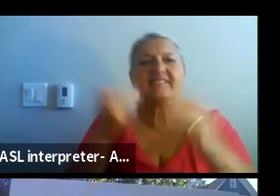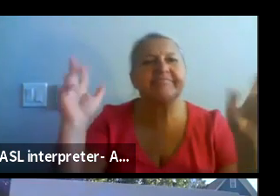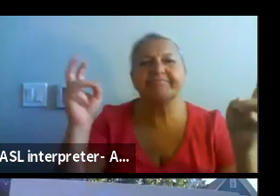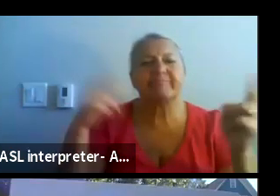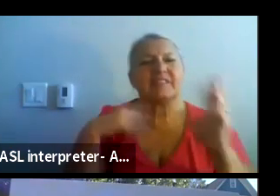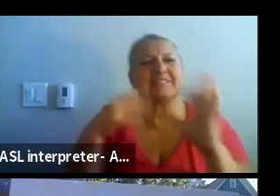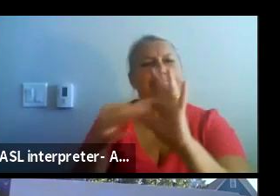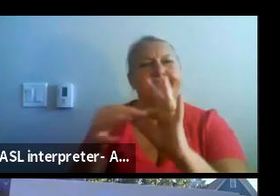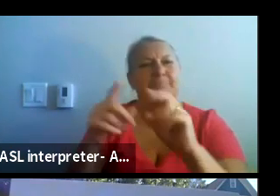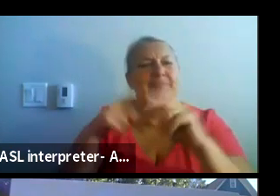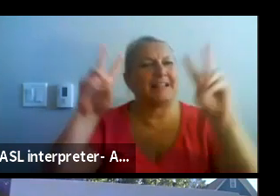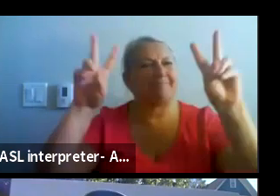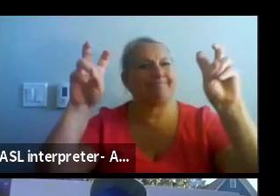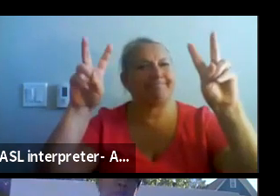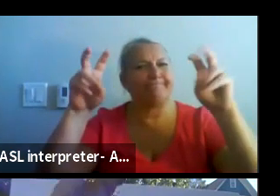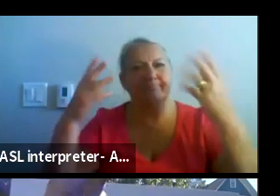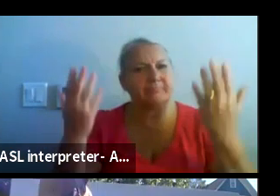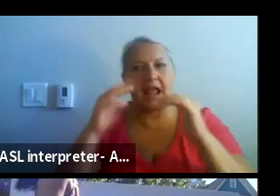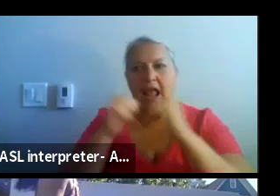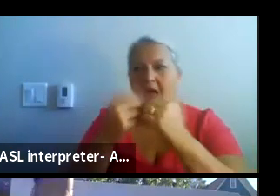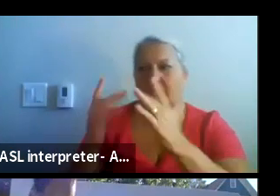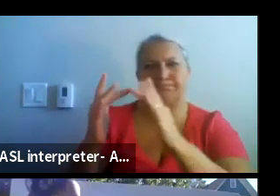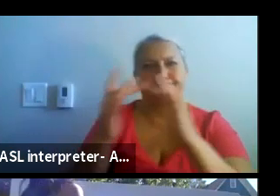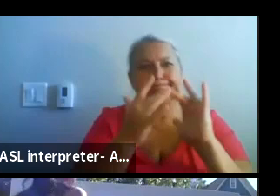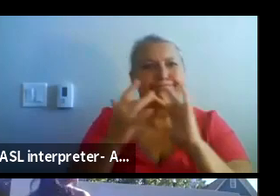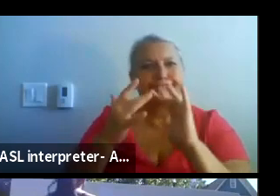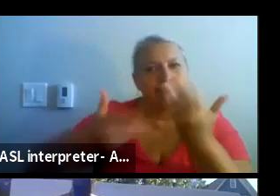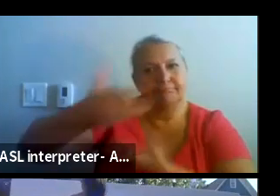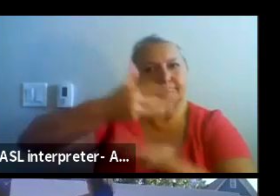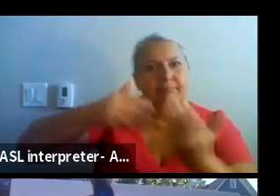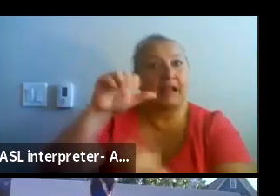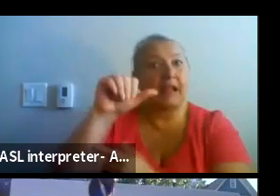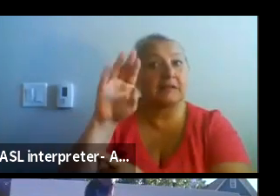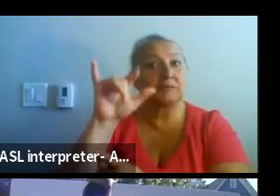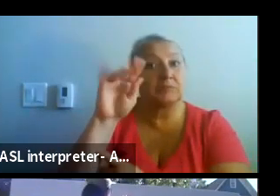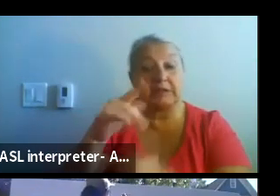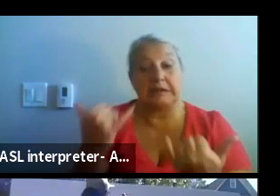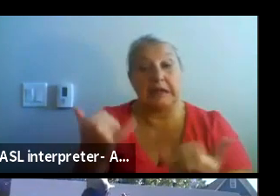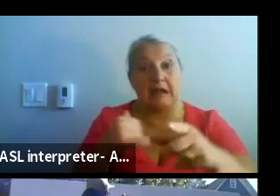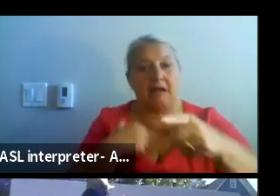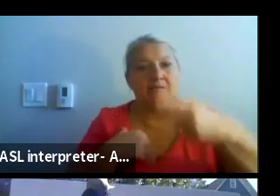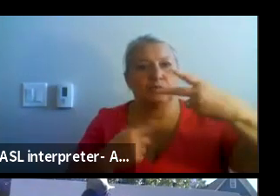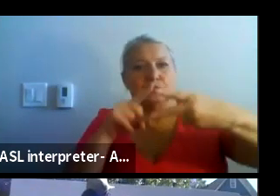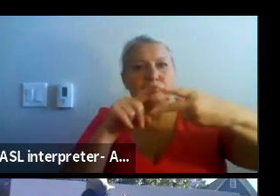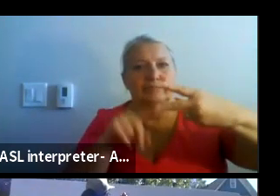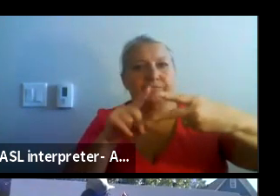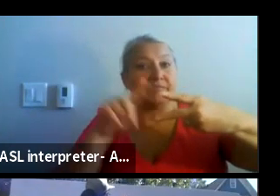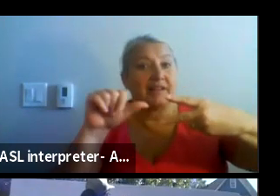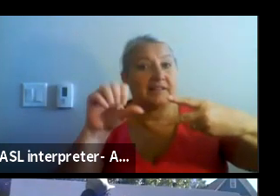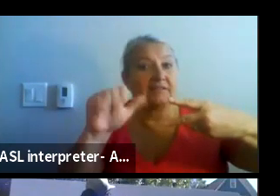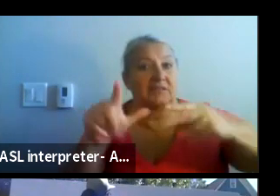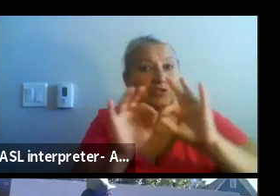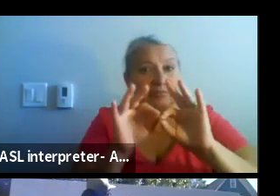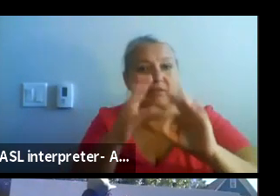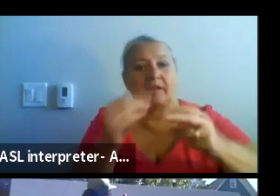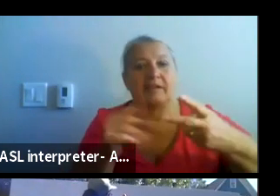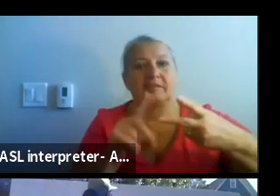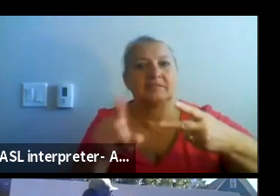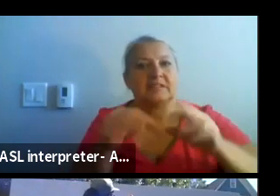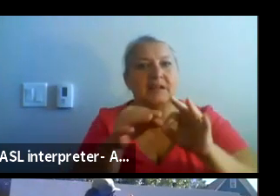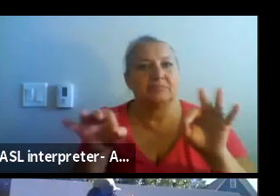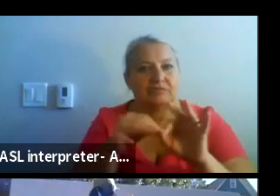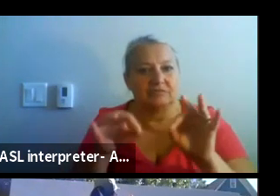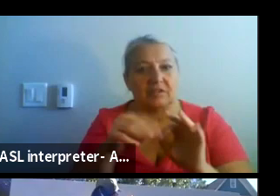So today's session is being live captioned and ASL interpreted. CART, or live captioning, is available on